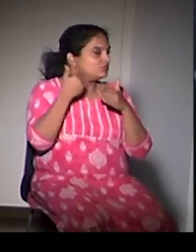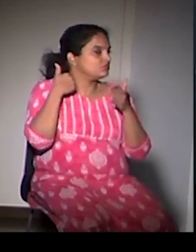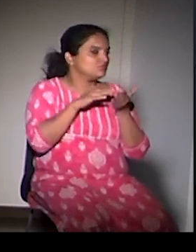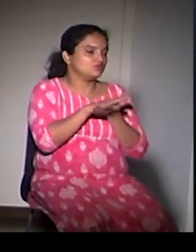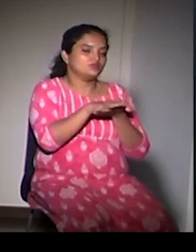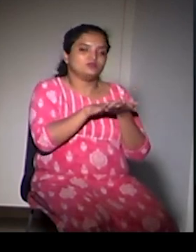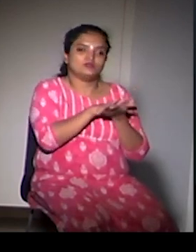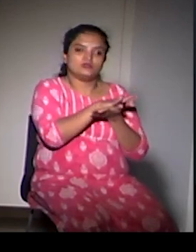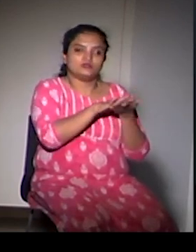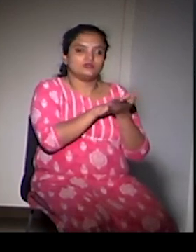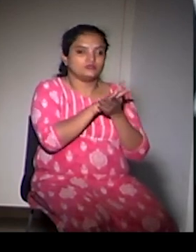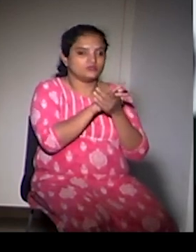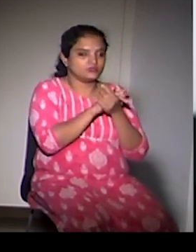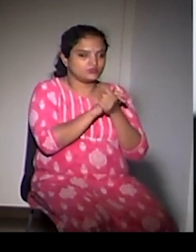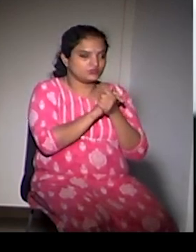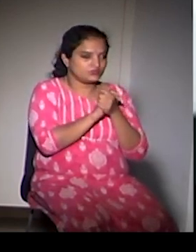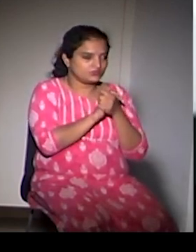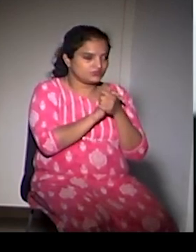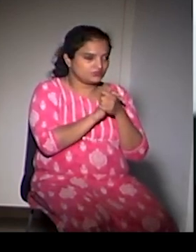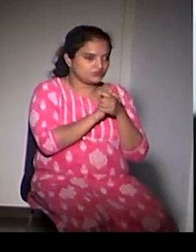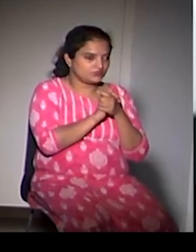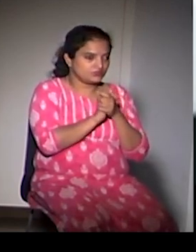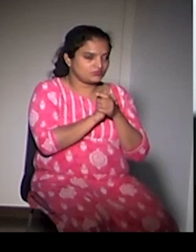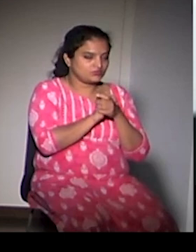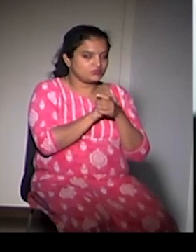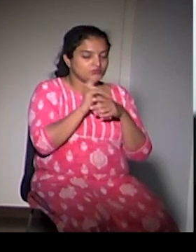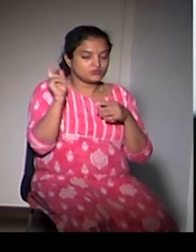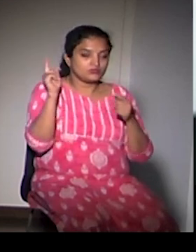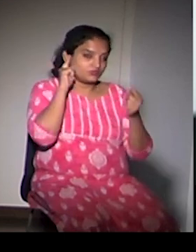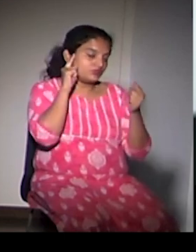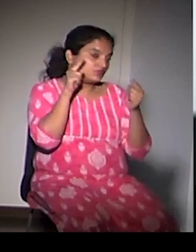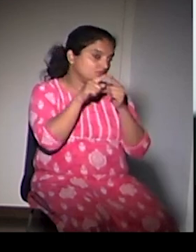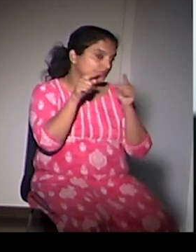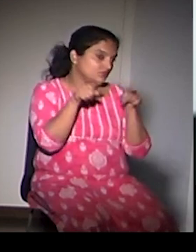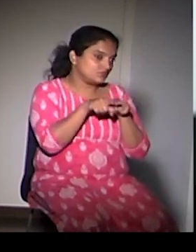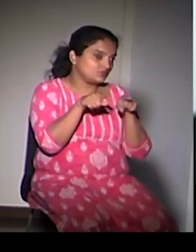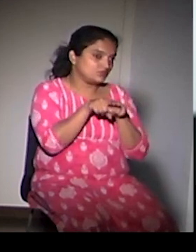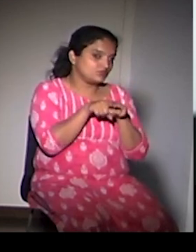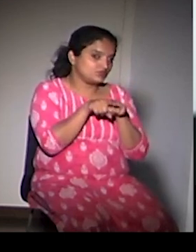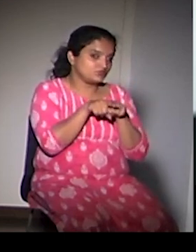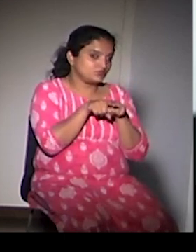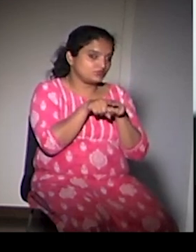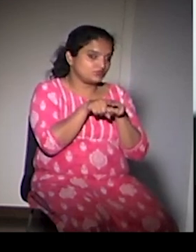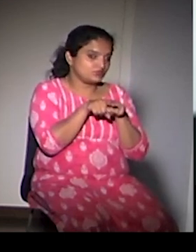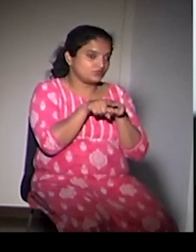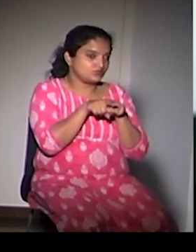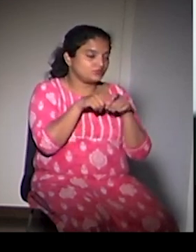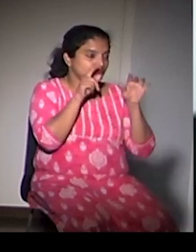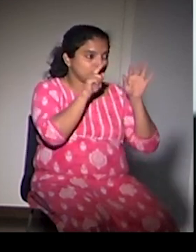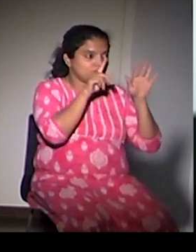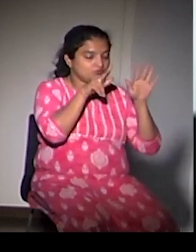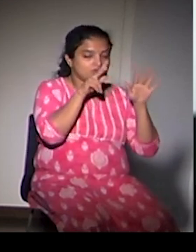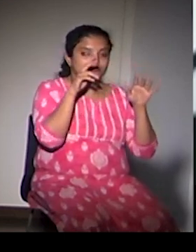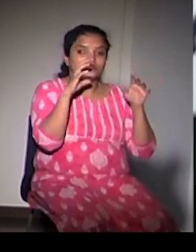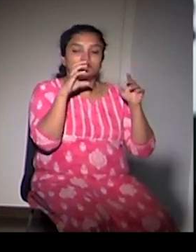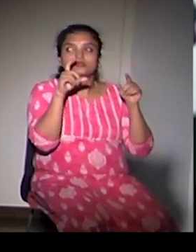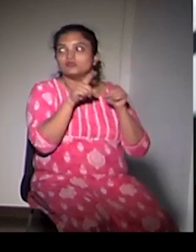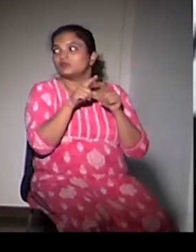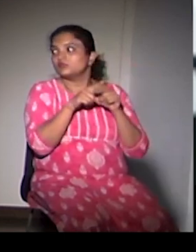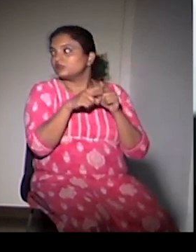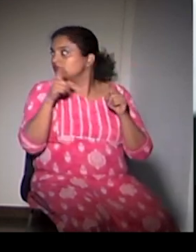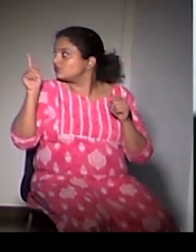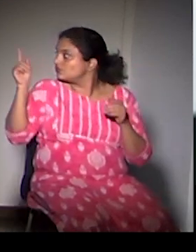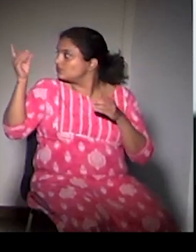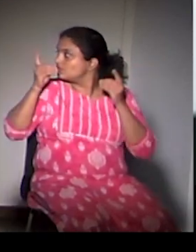tiles have been replaced. But most of these are pretty much as they were in the 18th century. Some of the